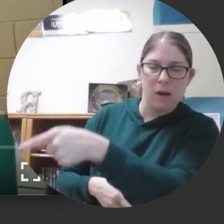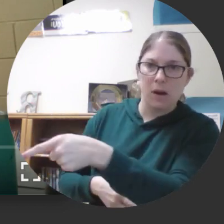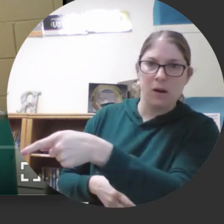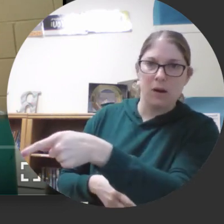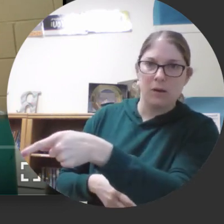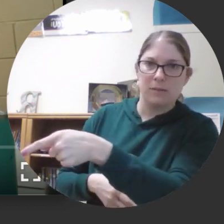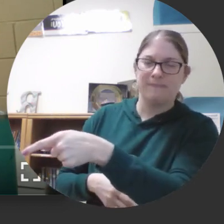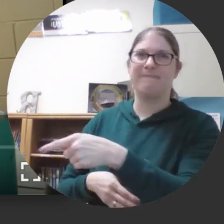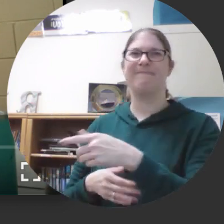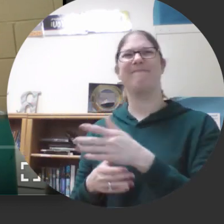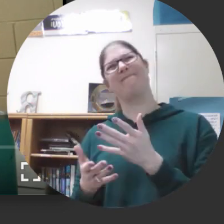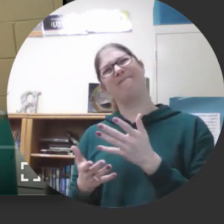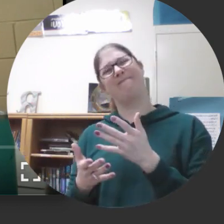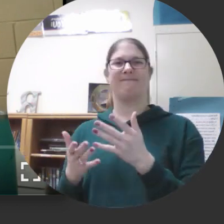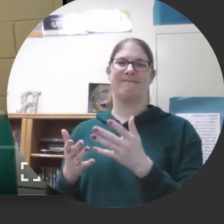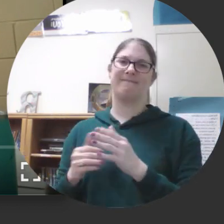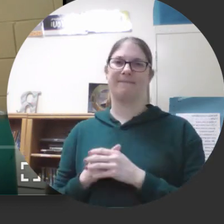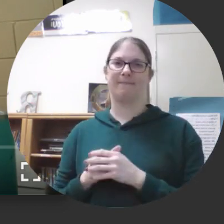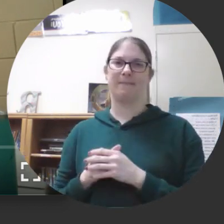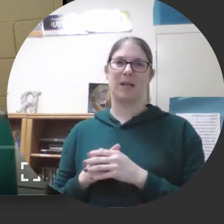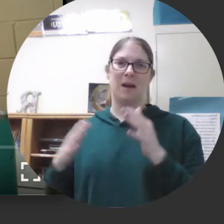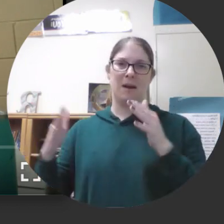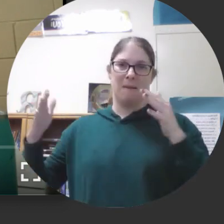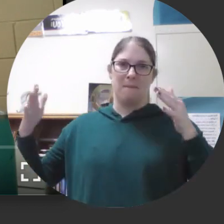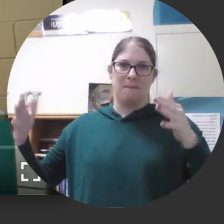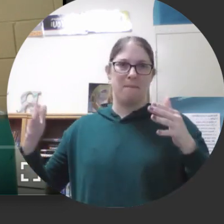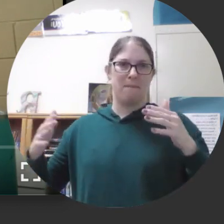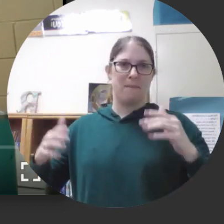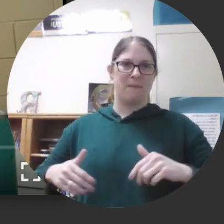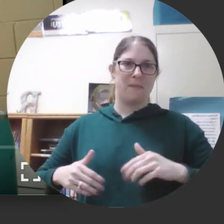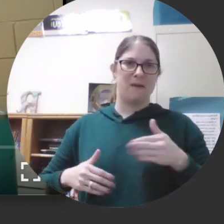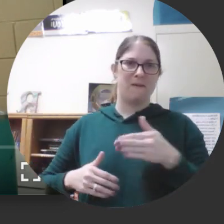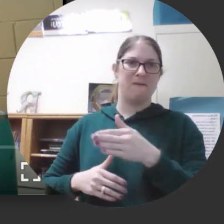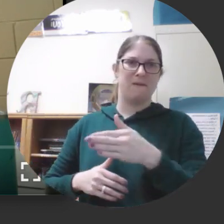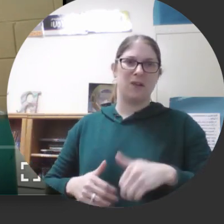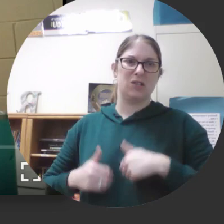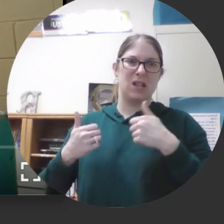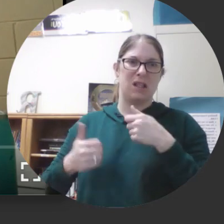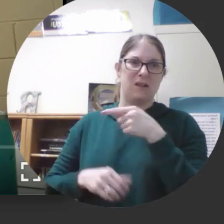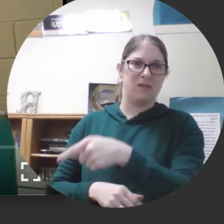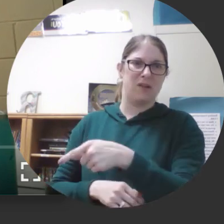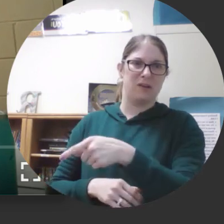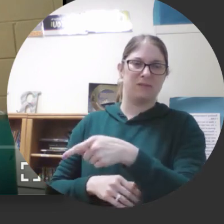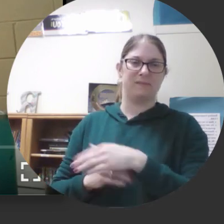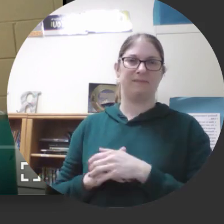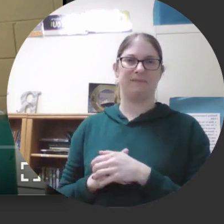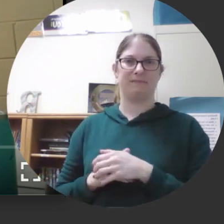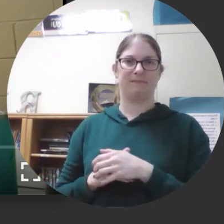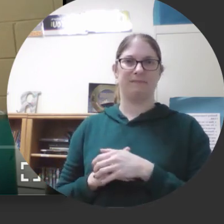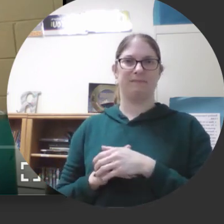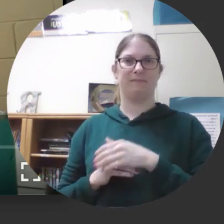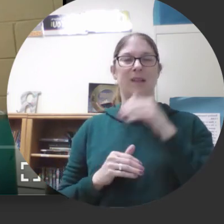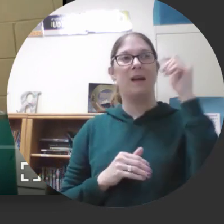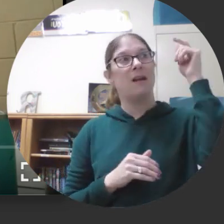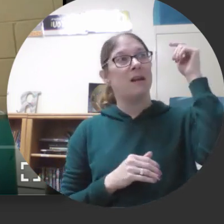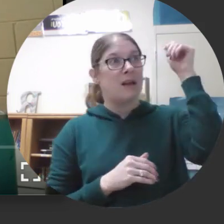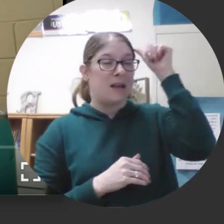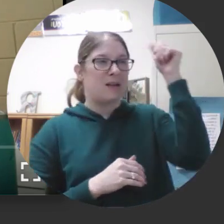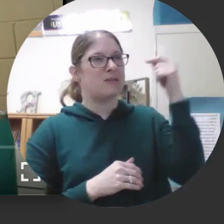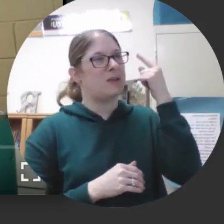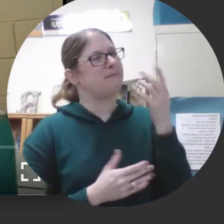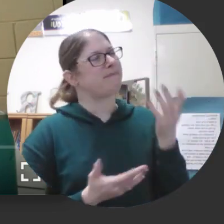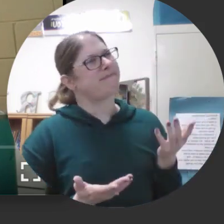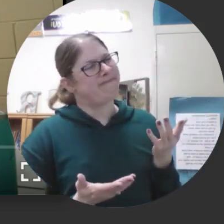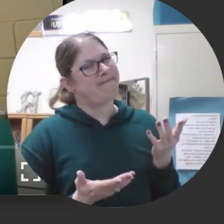down the cliff path 6 times a day. Could we put him in the lock-in, Grumble? Said Angus. The lock-in was a small lock, no bigger